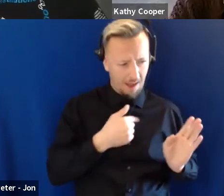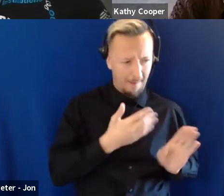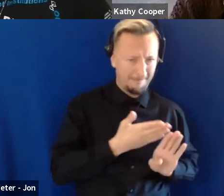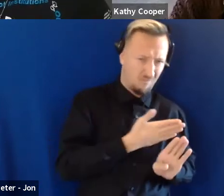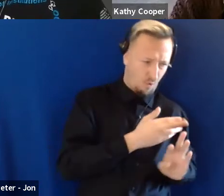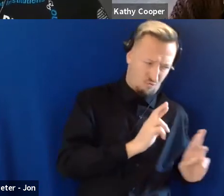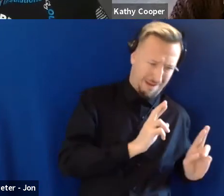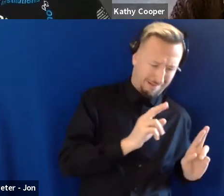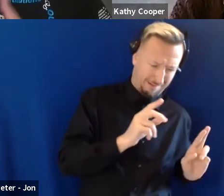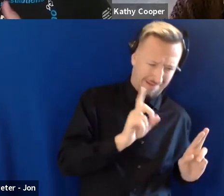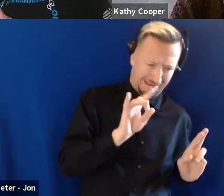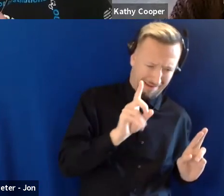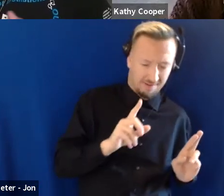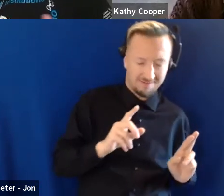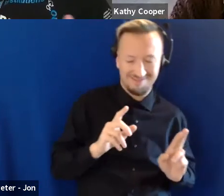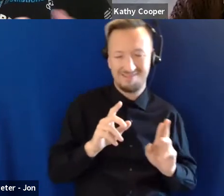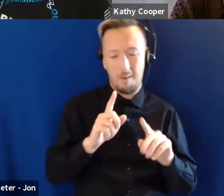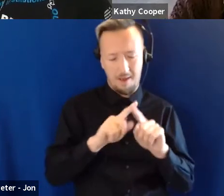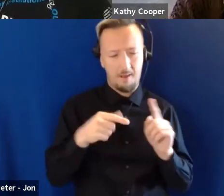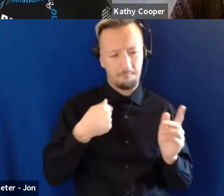And so, in so doing,